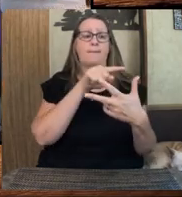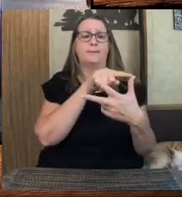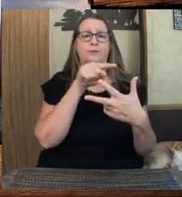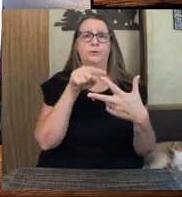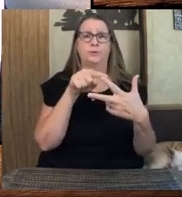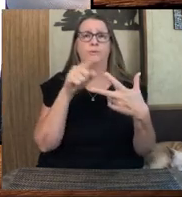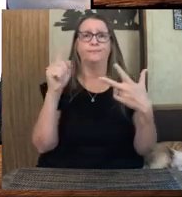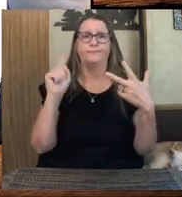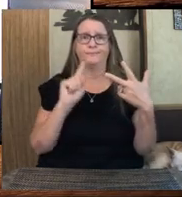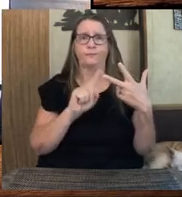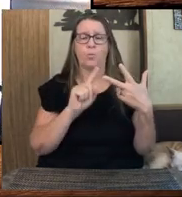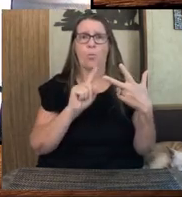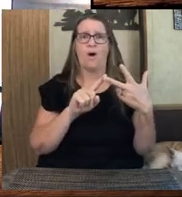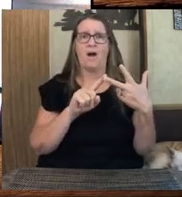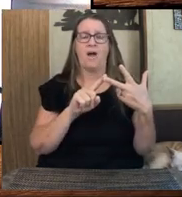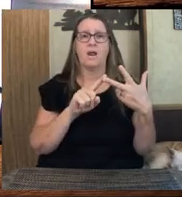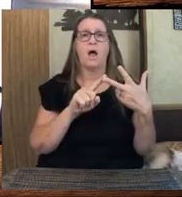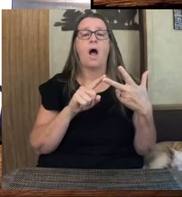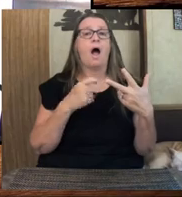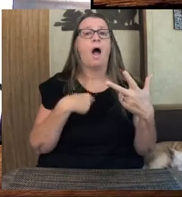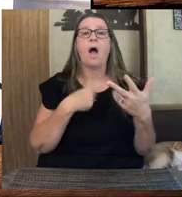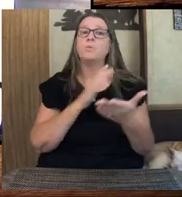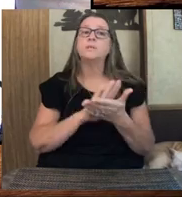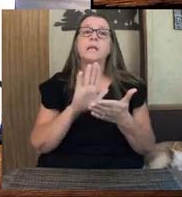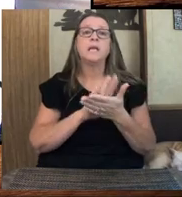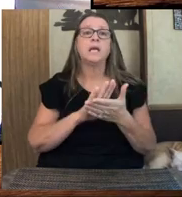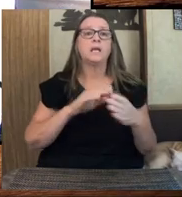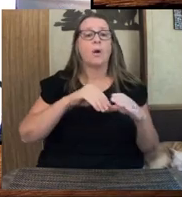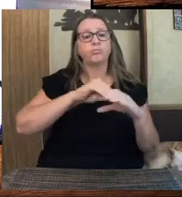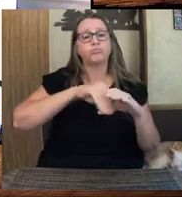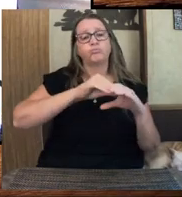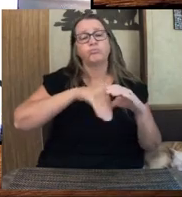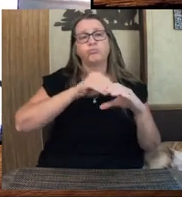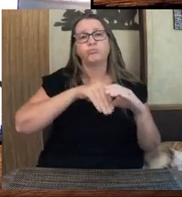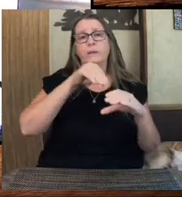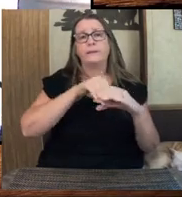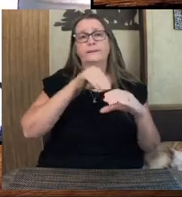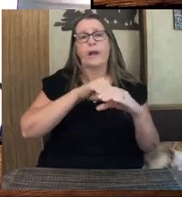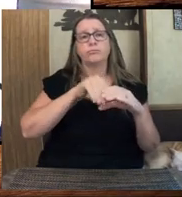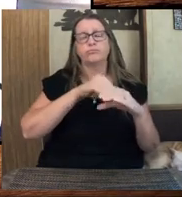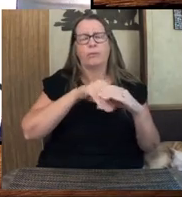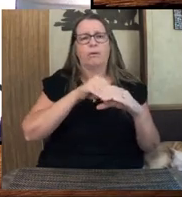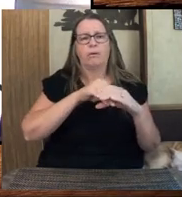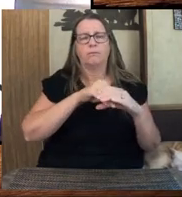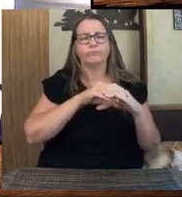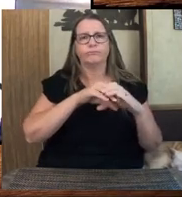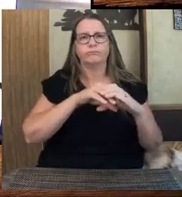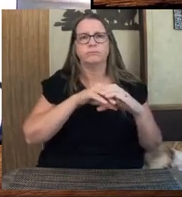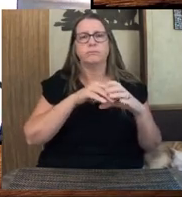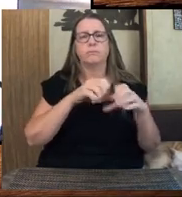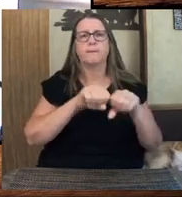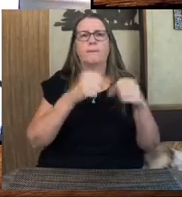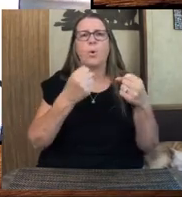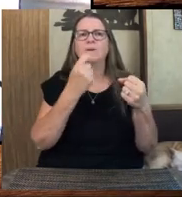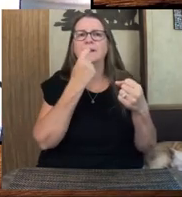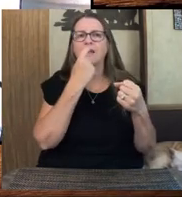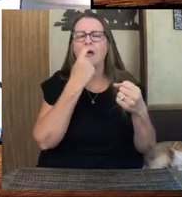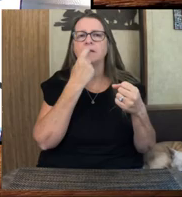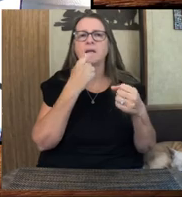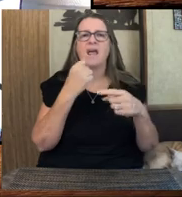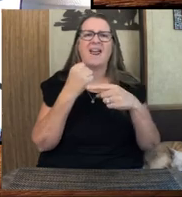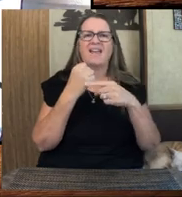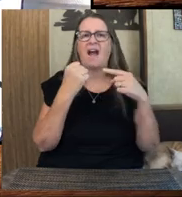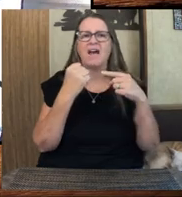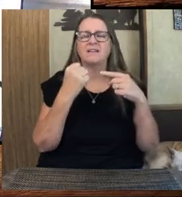I dropped 2, and one I actually was just cleaning the inside, and I guess the pressure of my